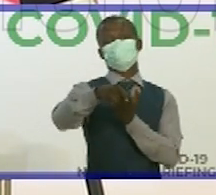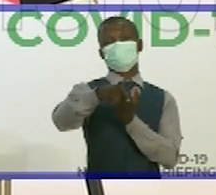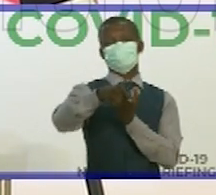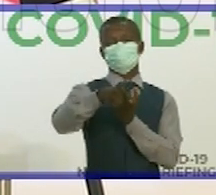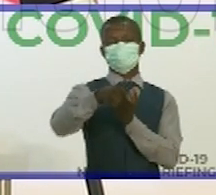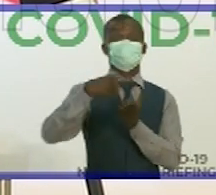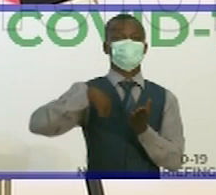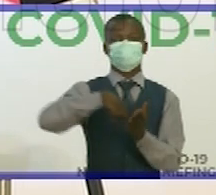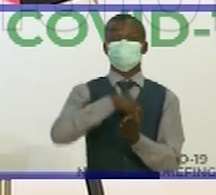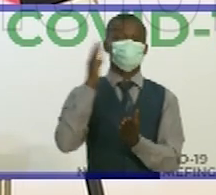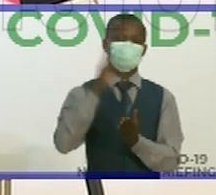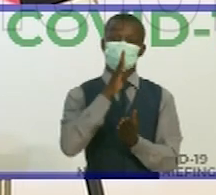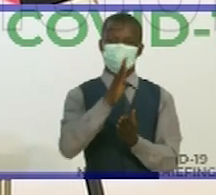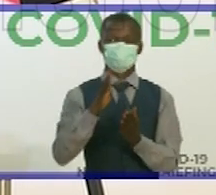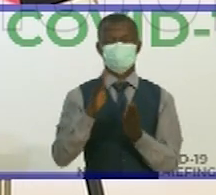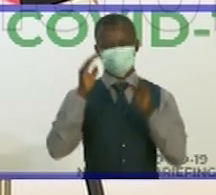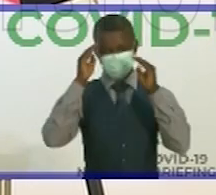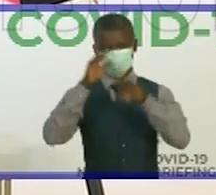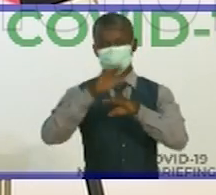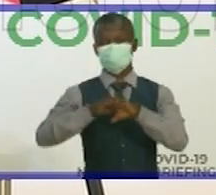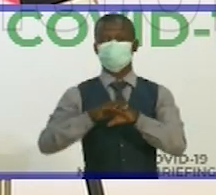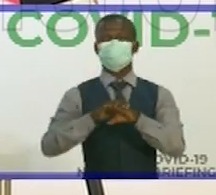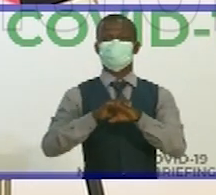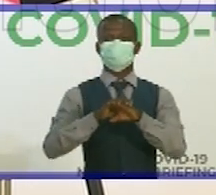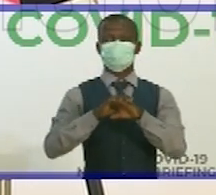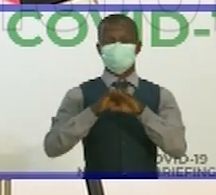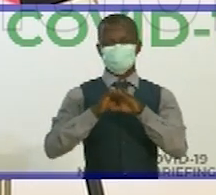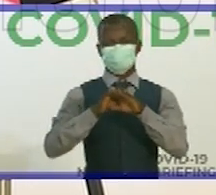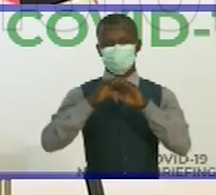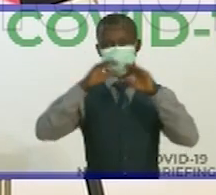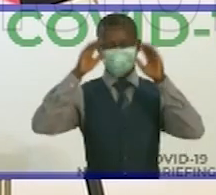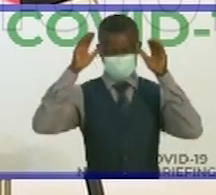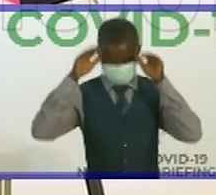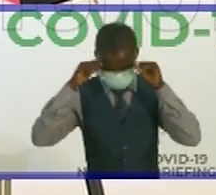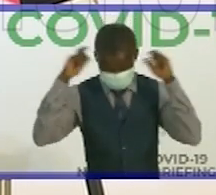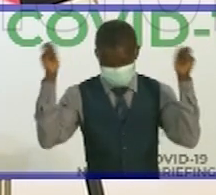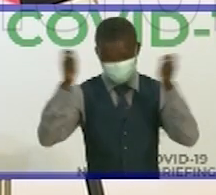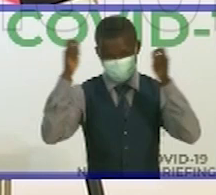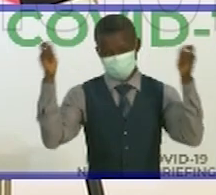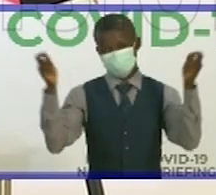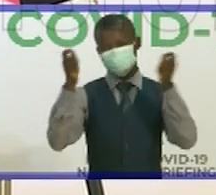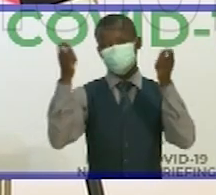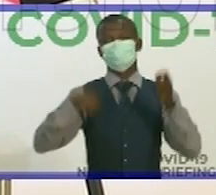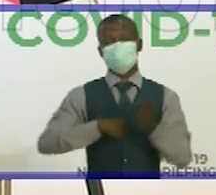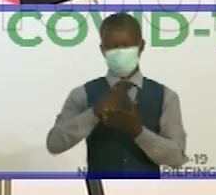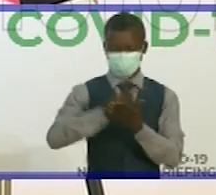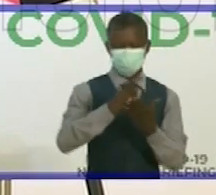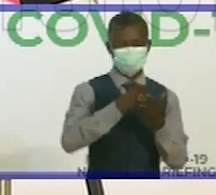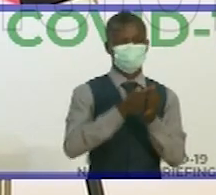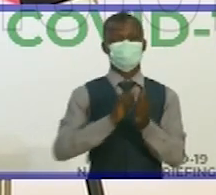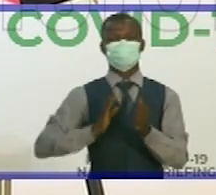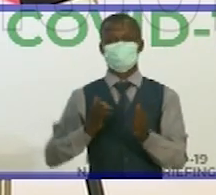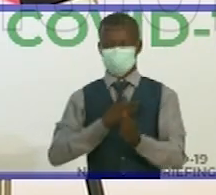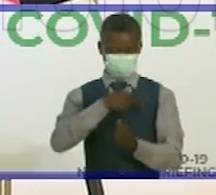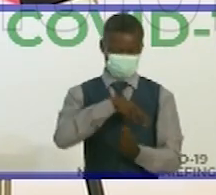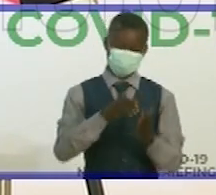we will be addressing the issue of Salah. We will be liaising with our religious leaders